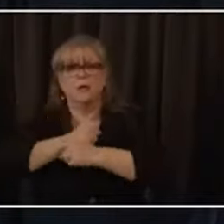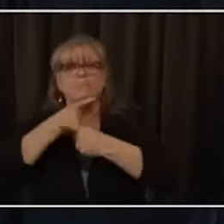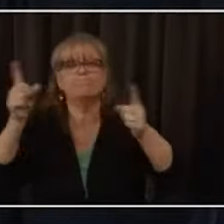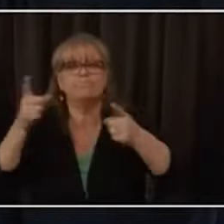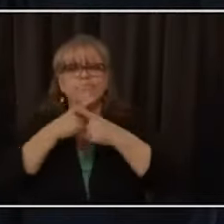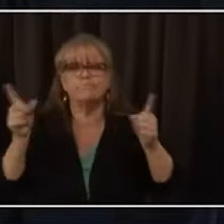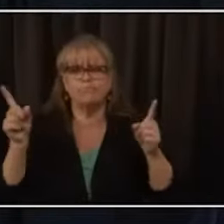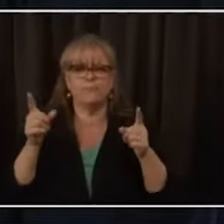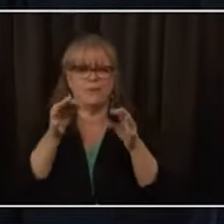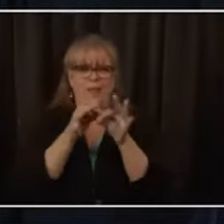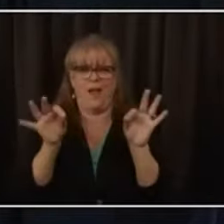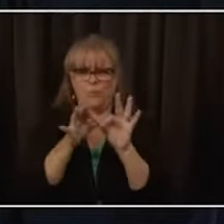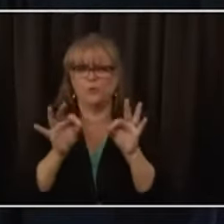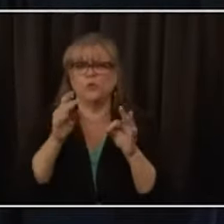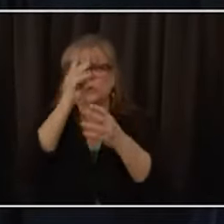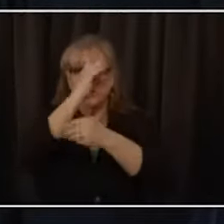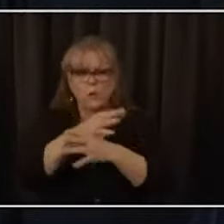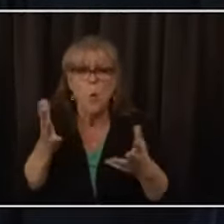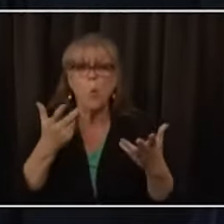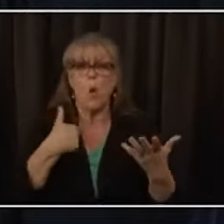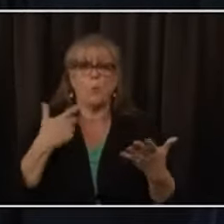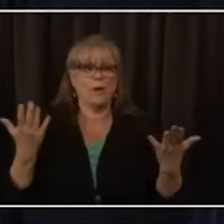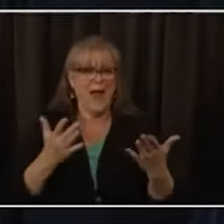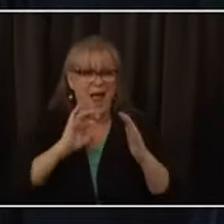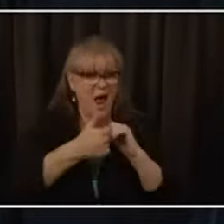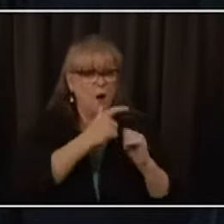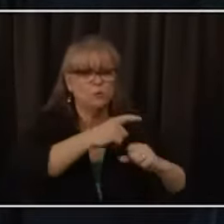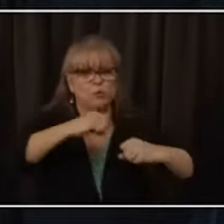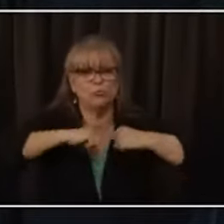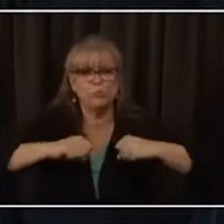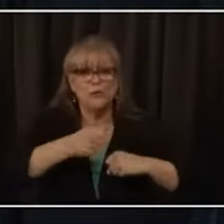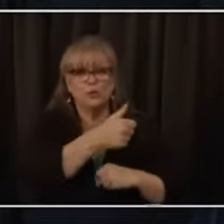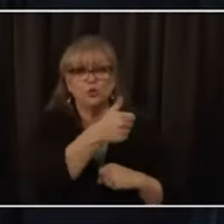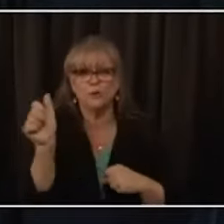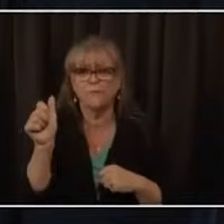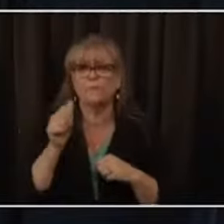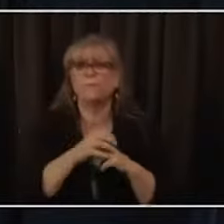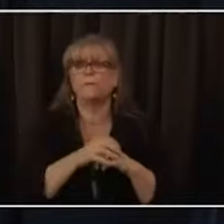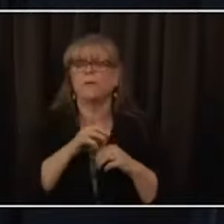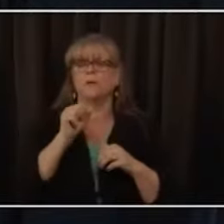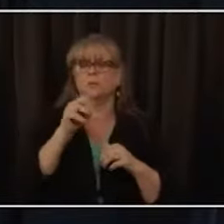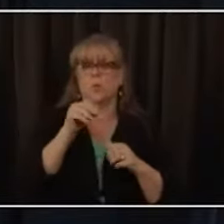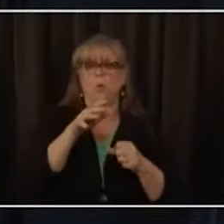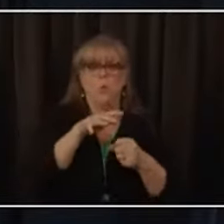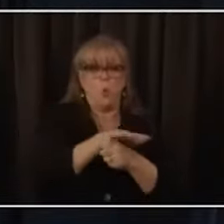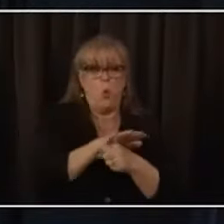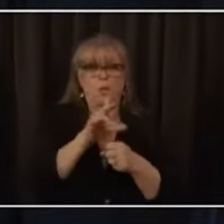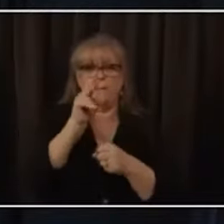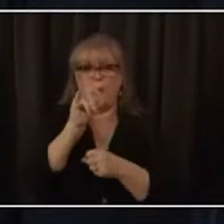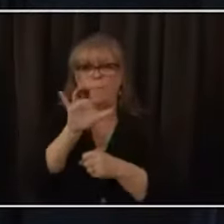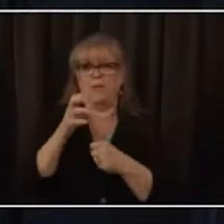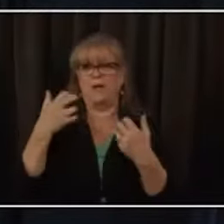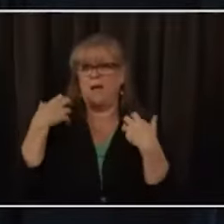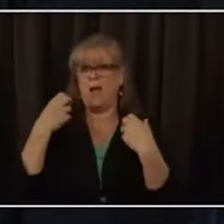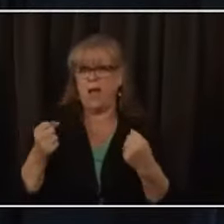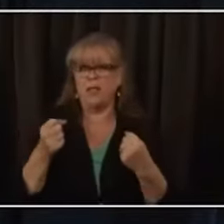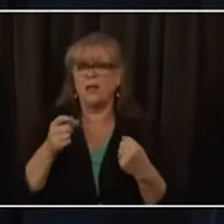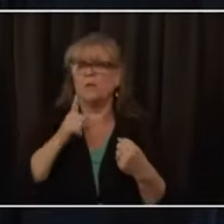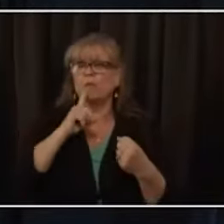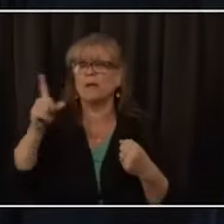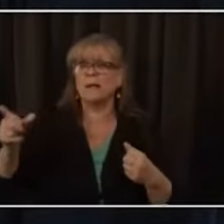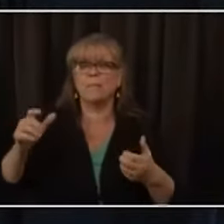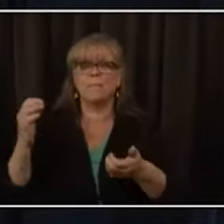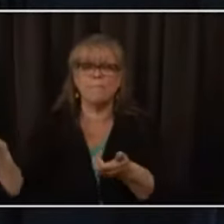to protect themselves. We're seeing local public health agencies doing incredible work, collaborating with neighboring counties with similar